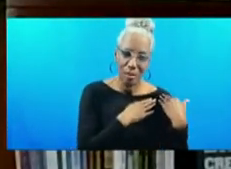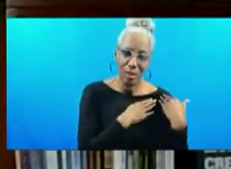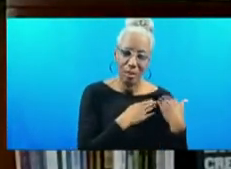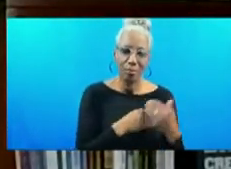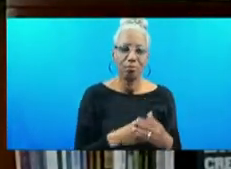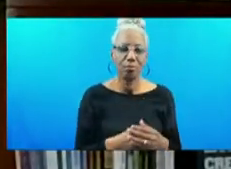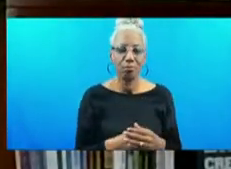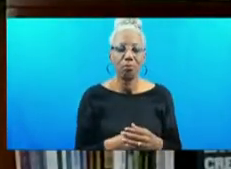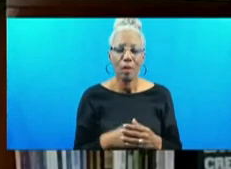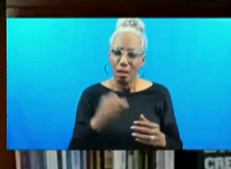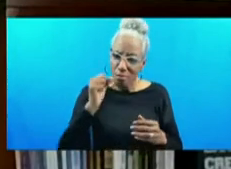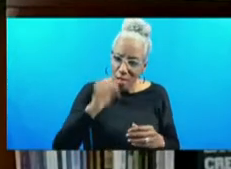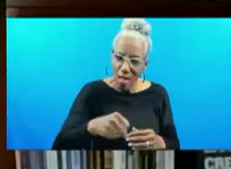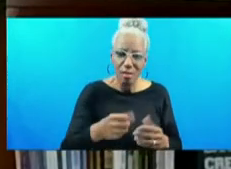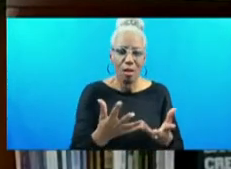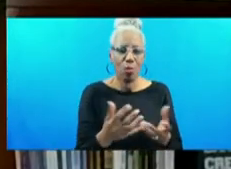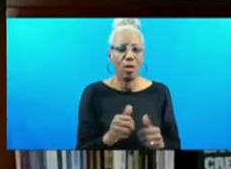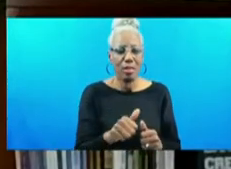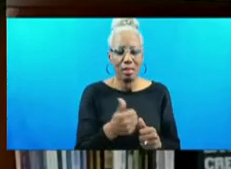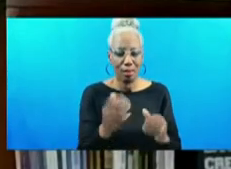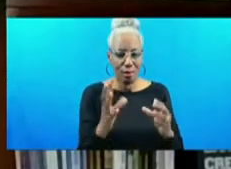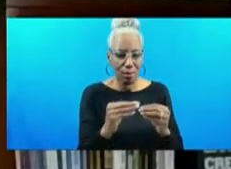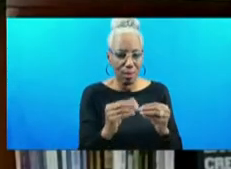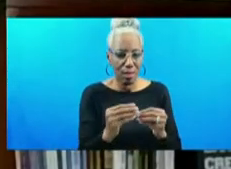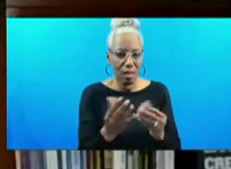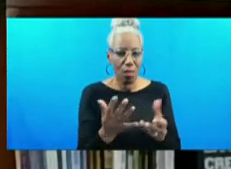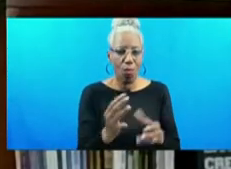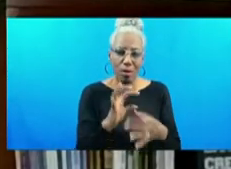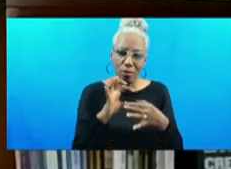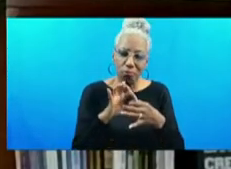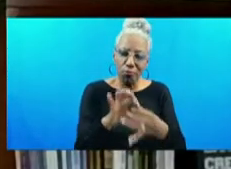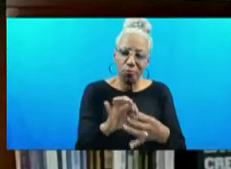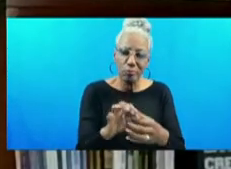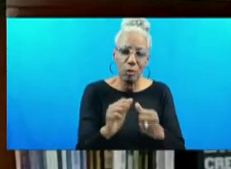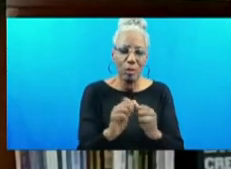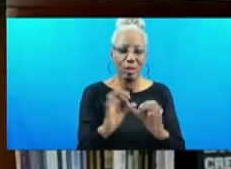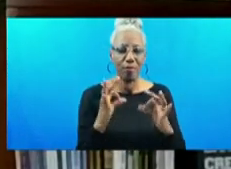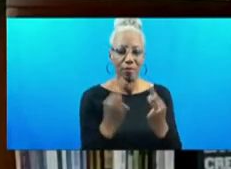wanna engage with our family so that they can give thoughts, ideas,